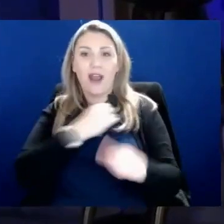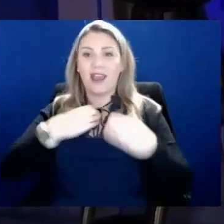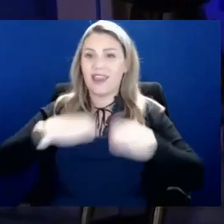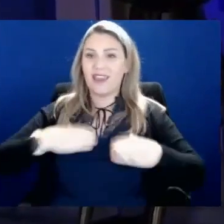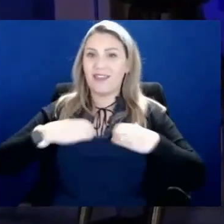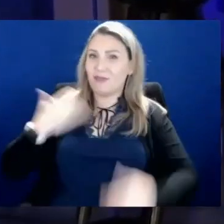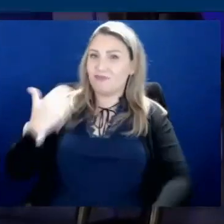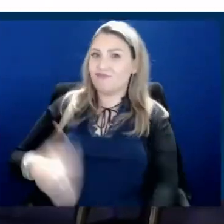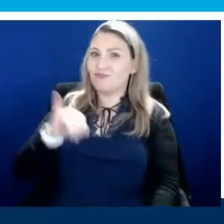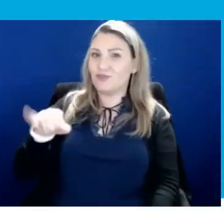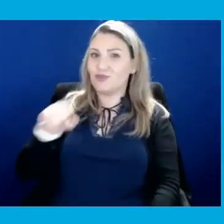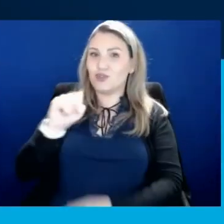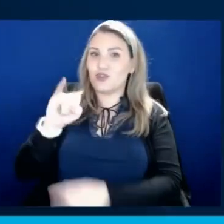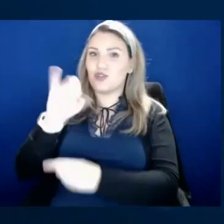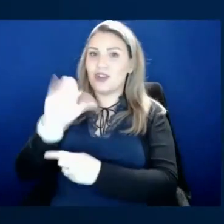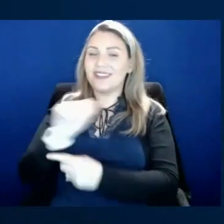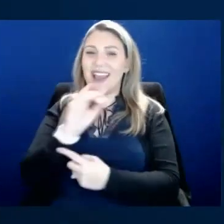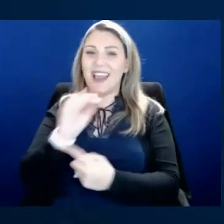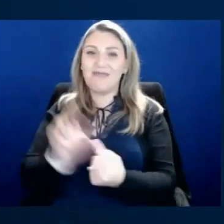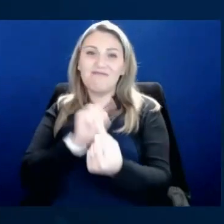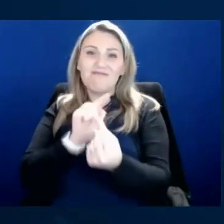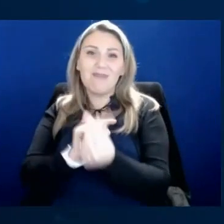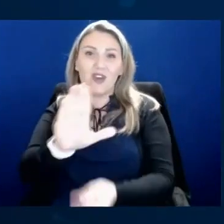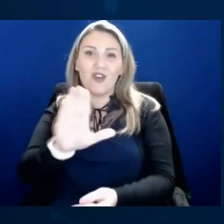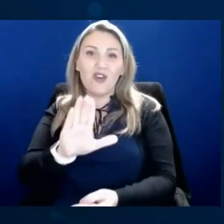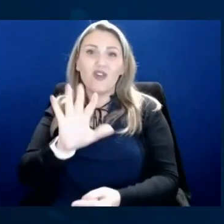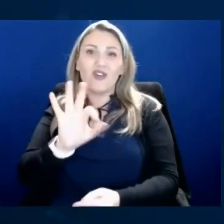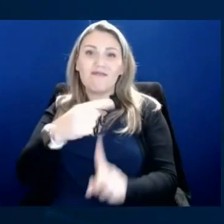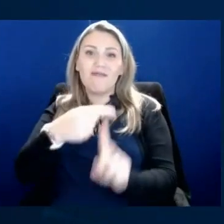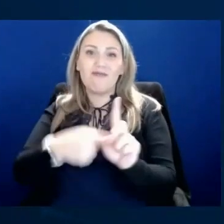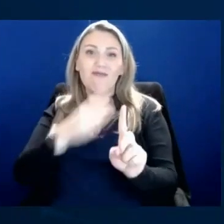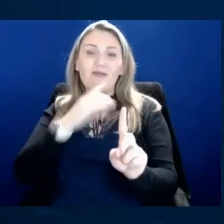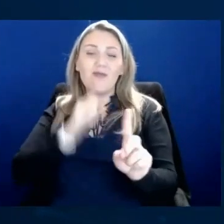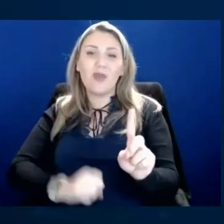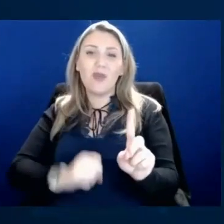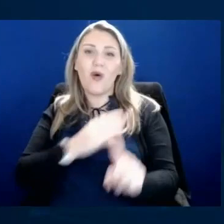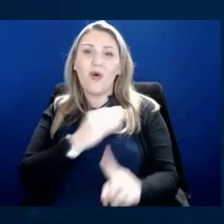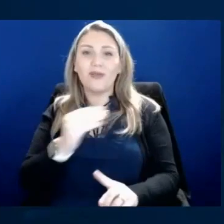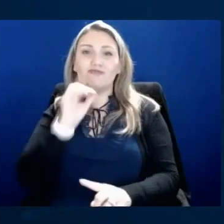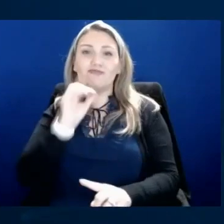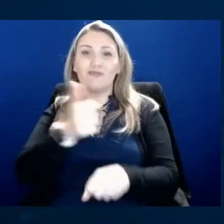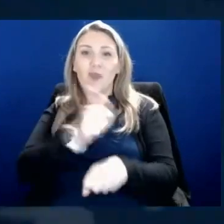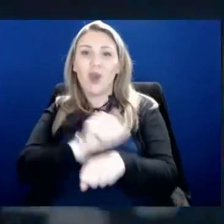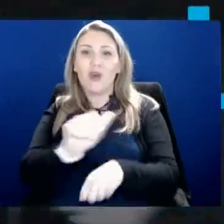meet her 9-month-old. That's Friday at 8 on these social media channels.